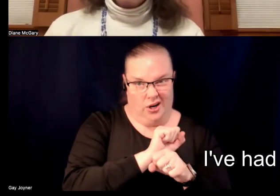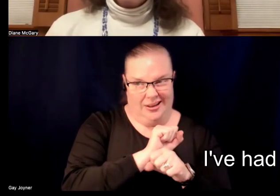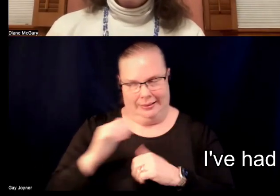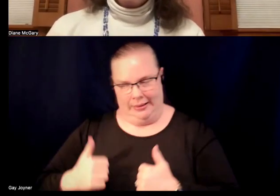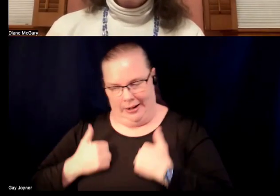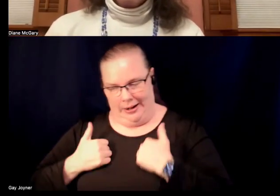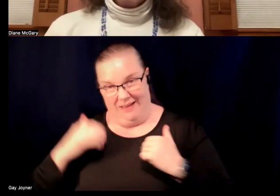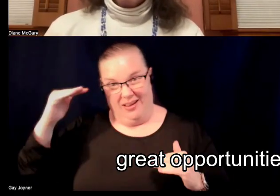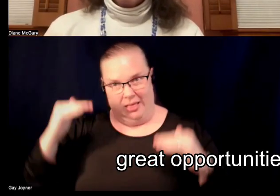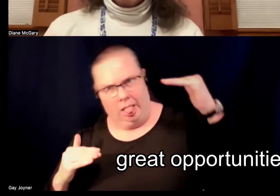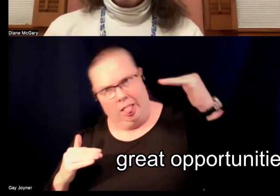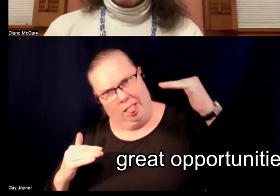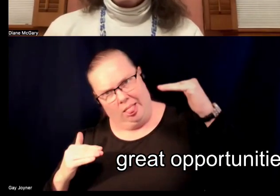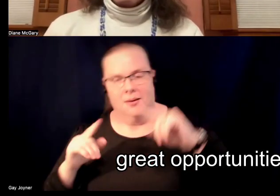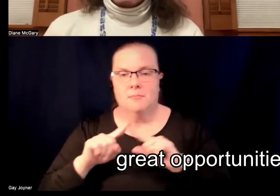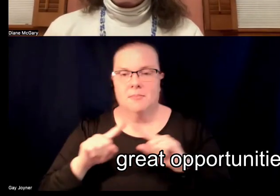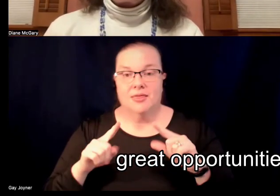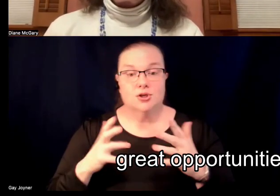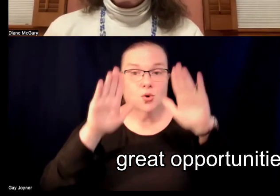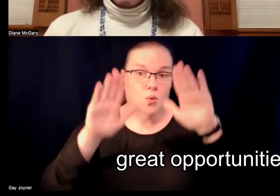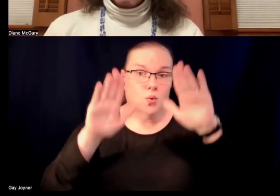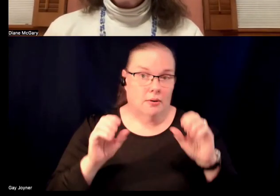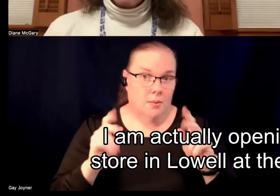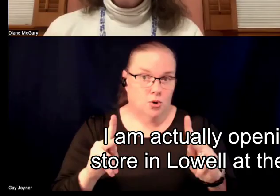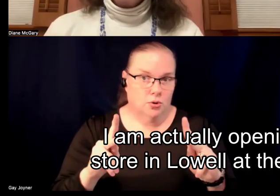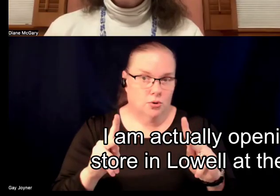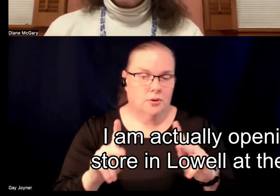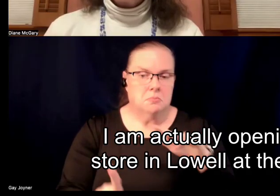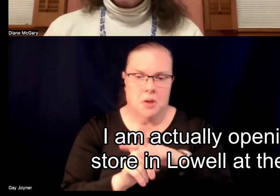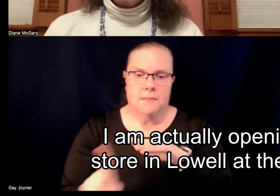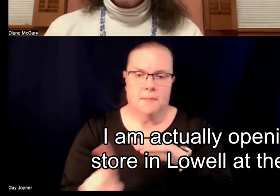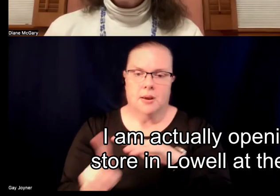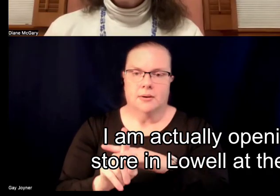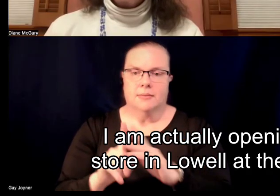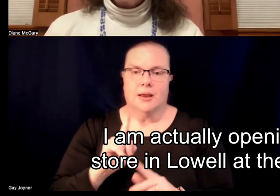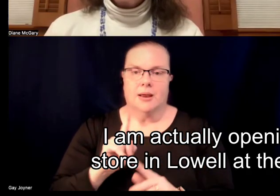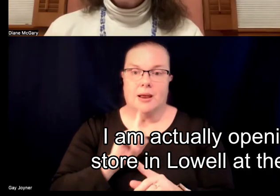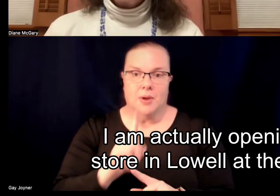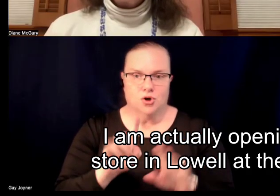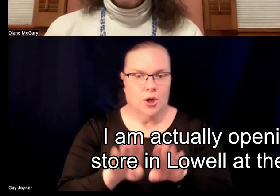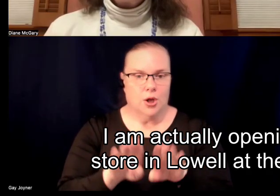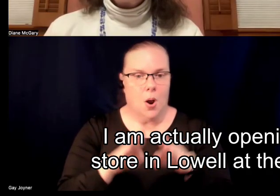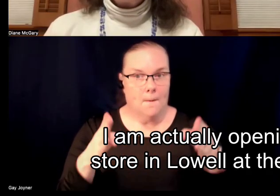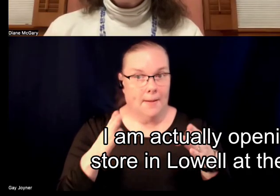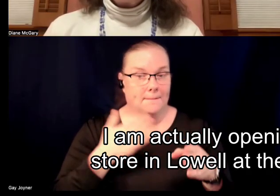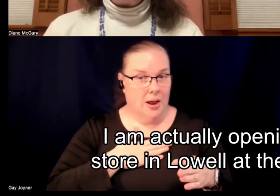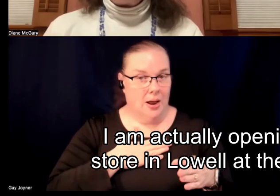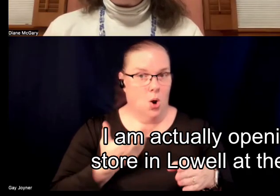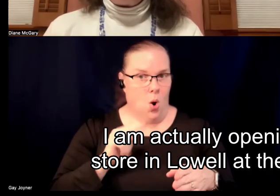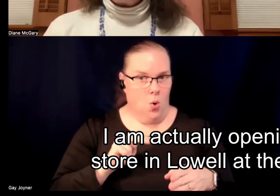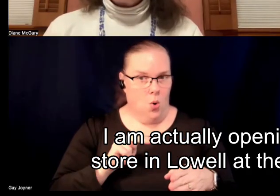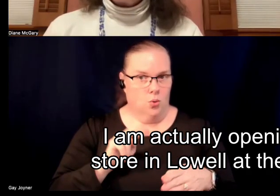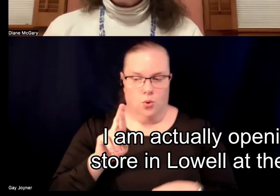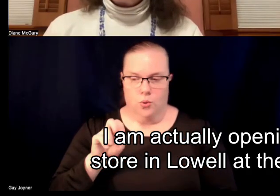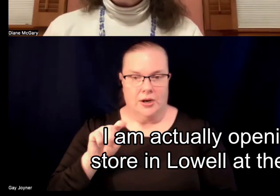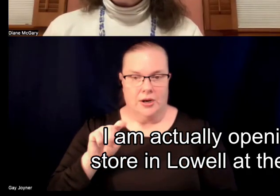had a lot of great opportunities pop up recently. I am actually opening up my own retail store in Lowell, Oh,